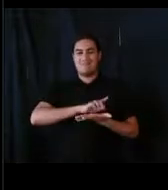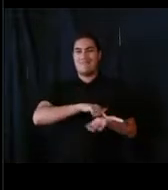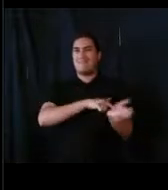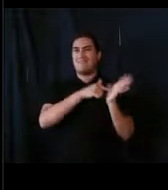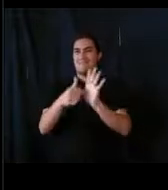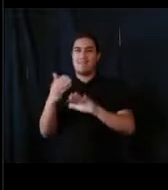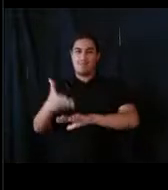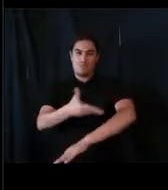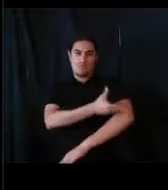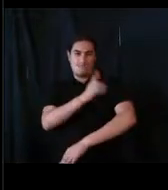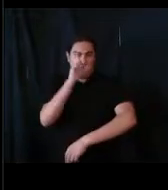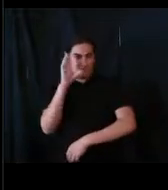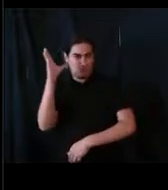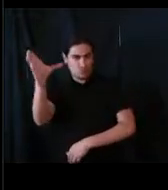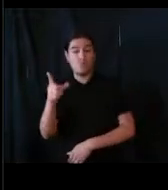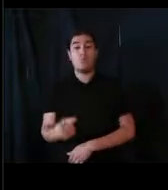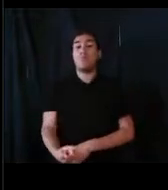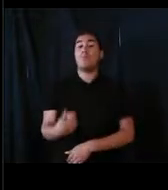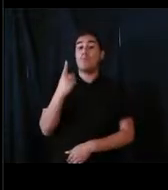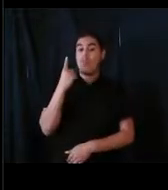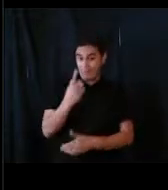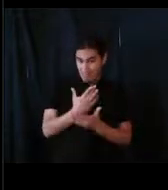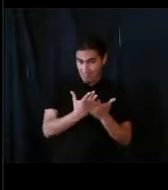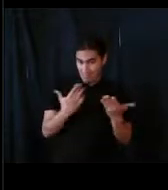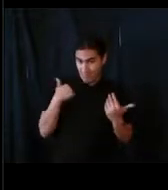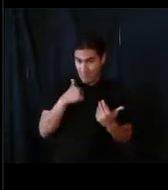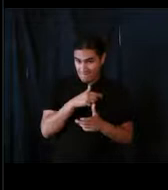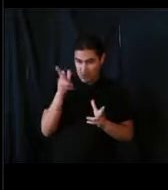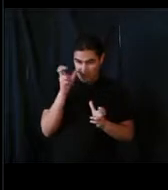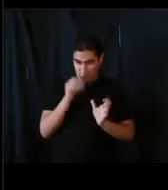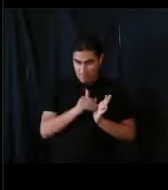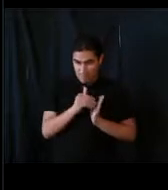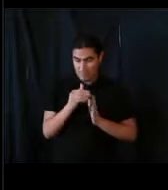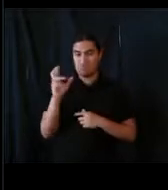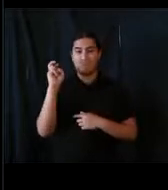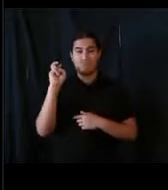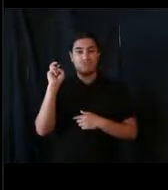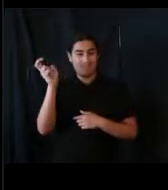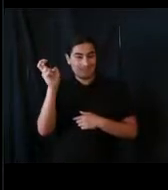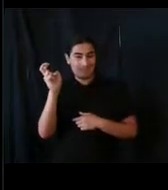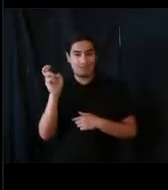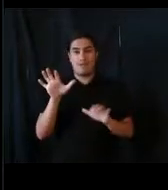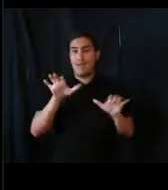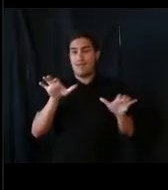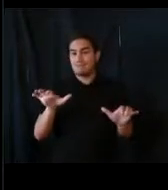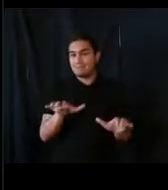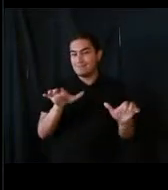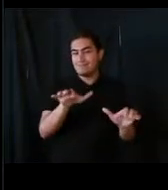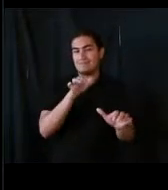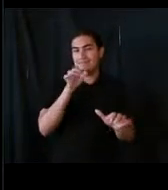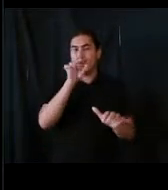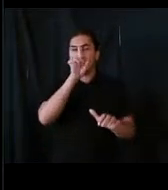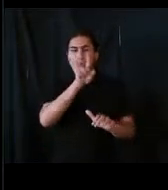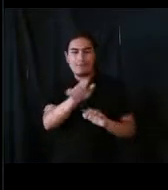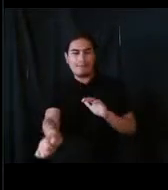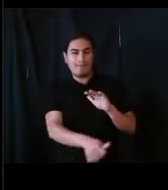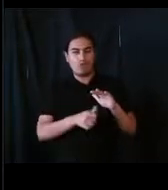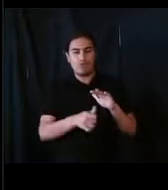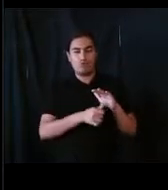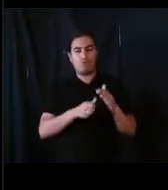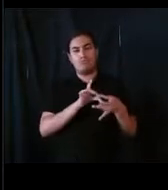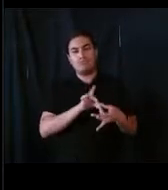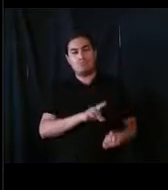lot uh was about uh transit or about activities that aren't really under the commission's purview or